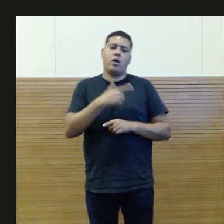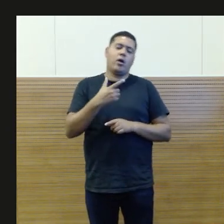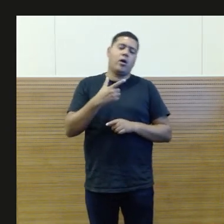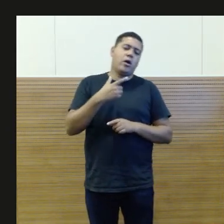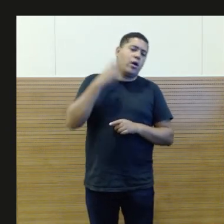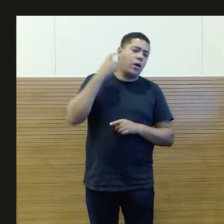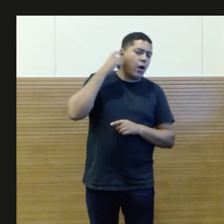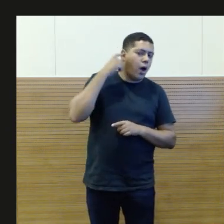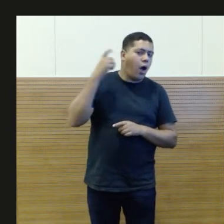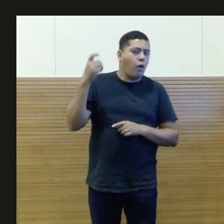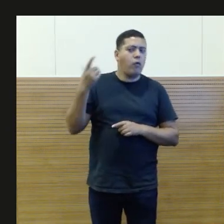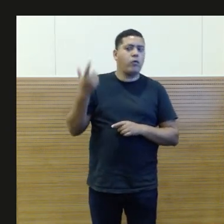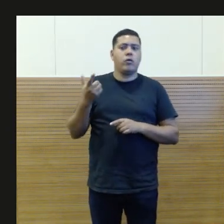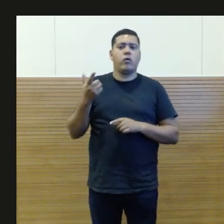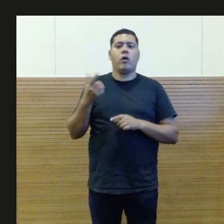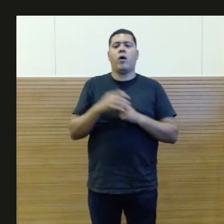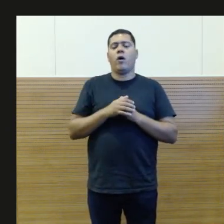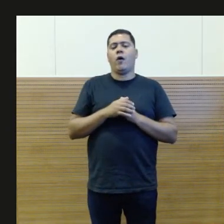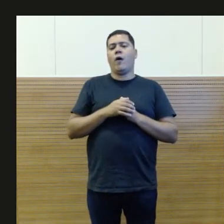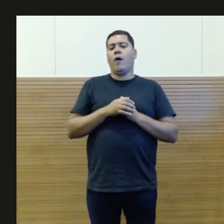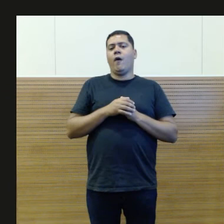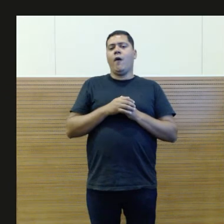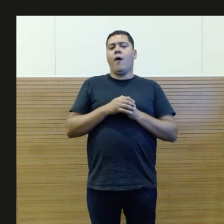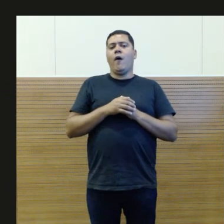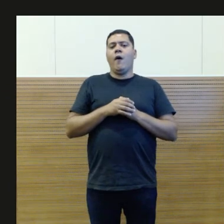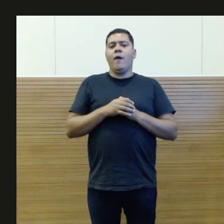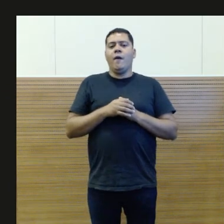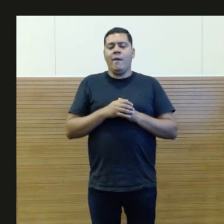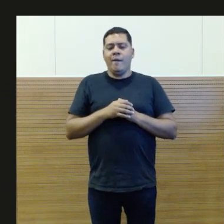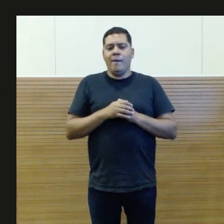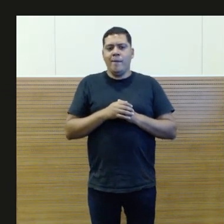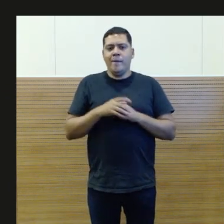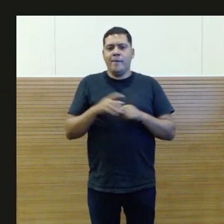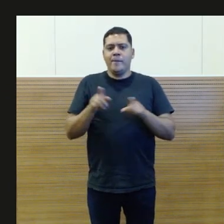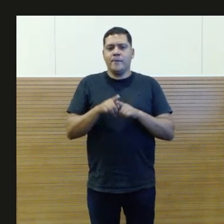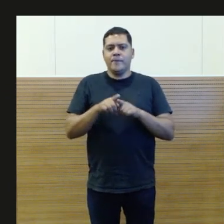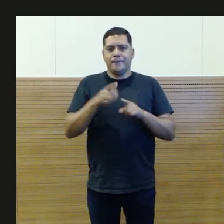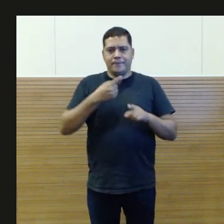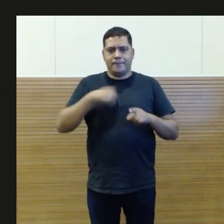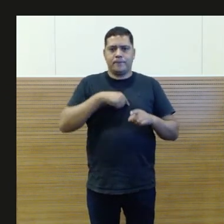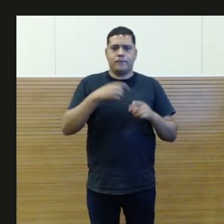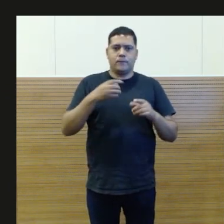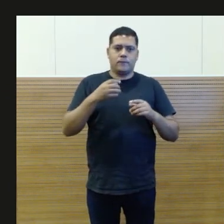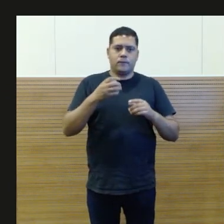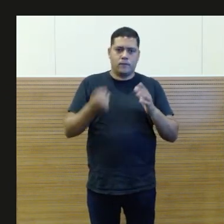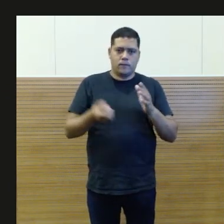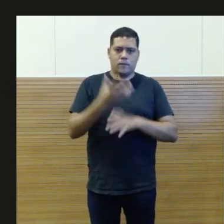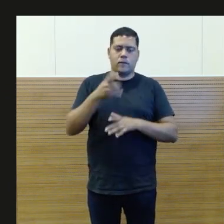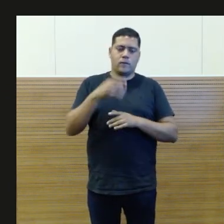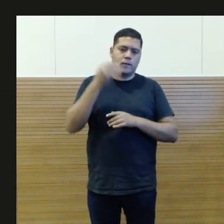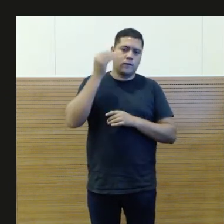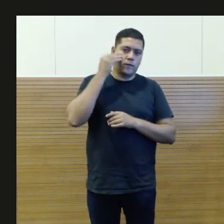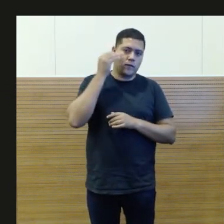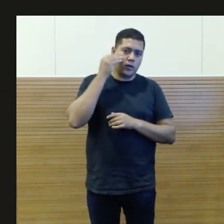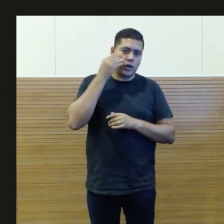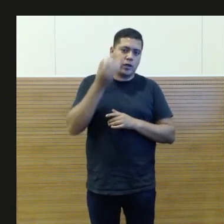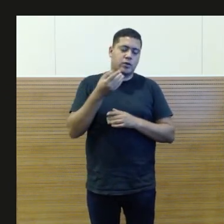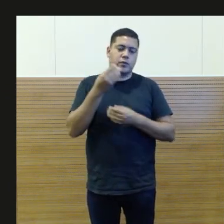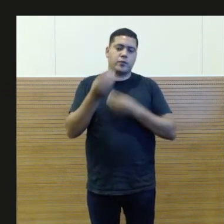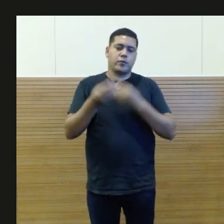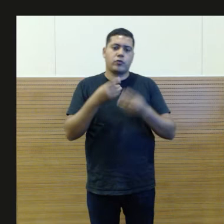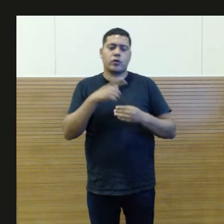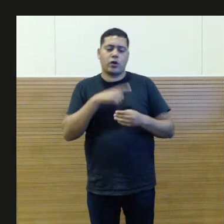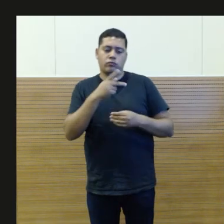have taken in Brazil, one on the dietary guide for children and the other one on healthy food habits. And we also, just